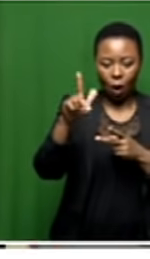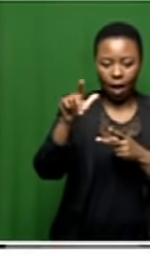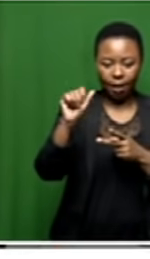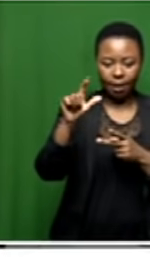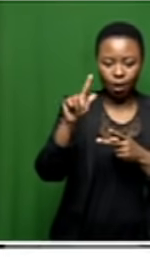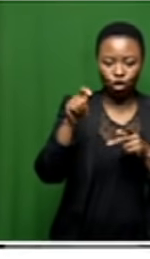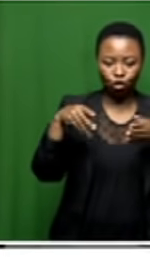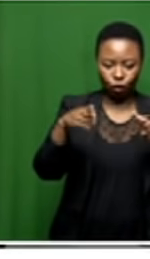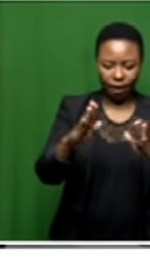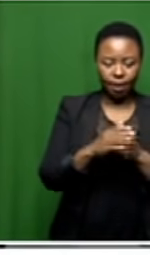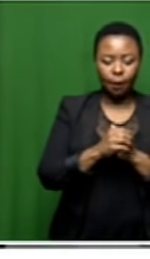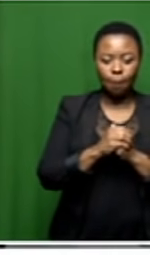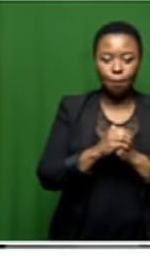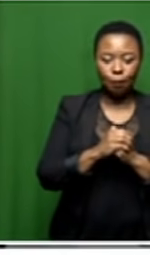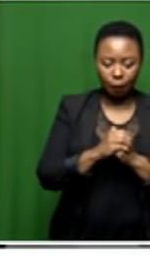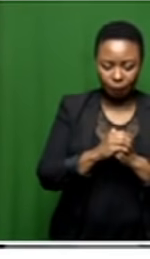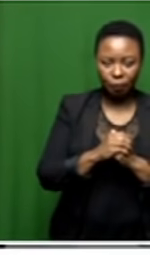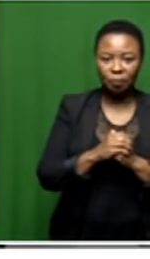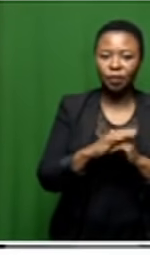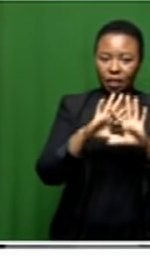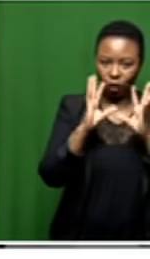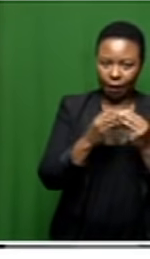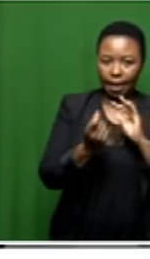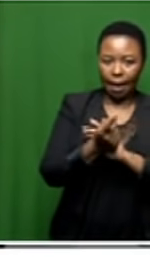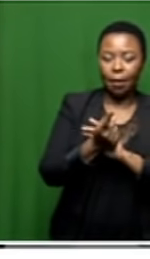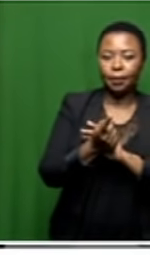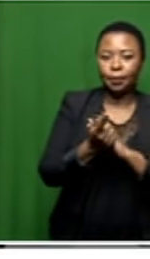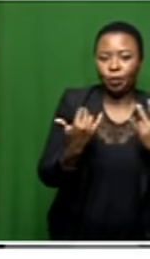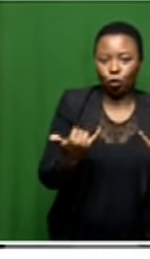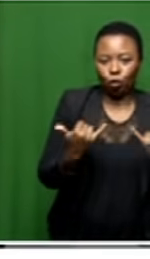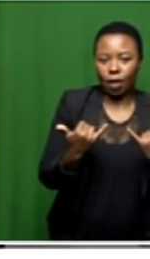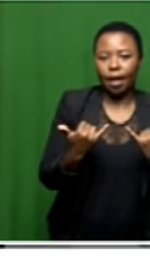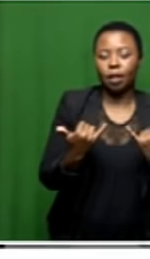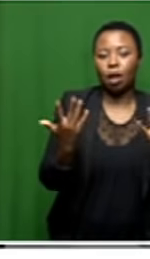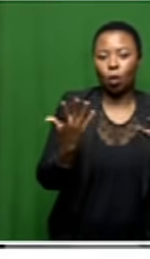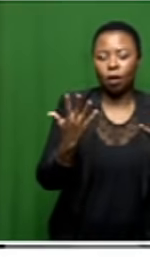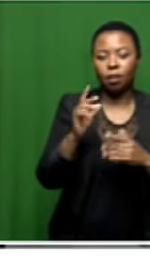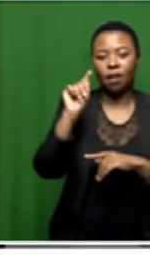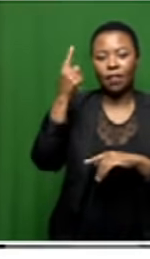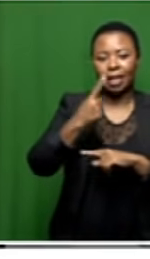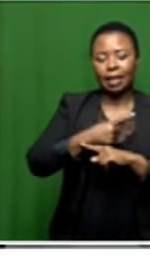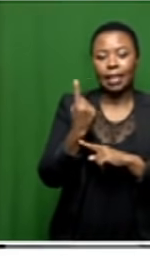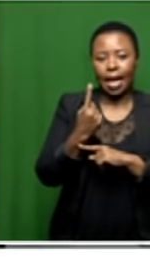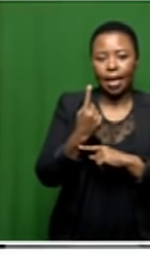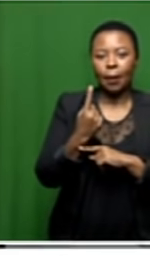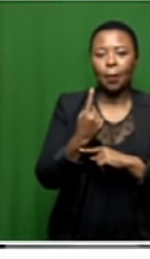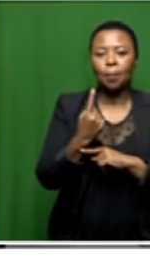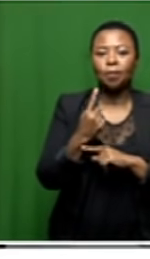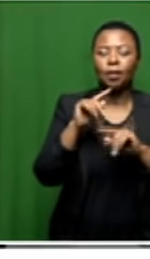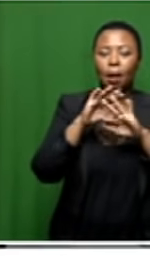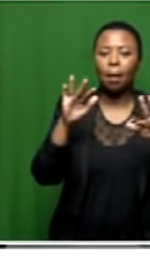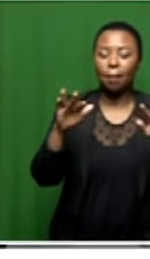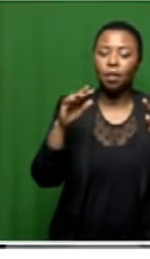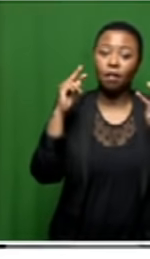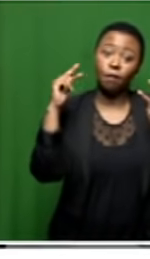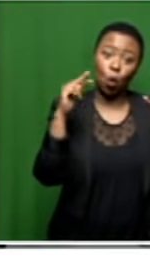that's where the activities will be taking place today on this first day of the public viewing,